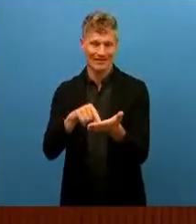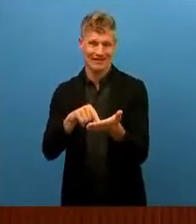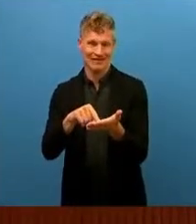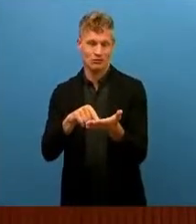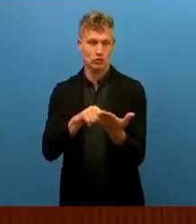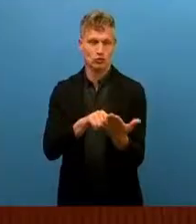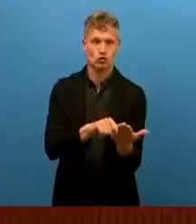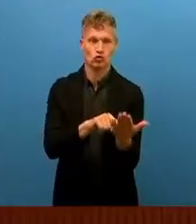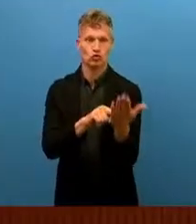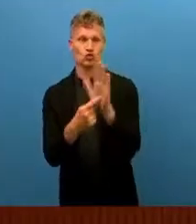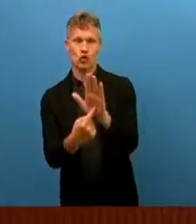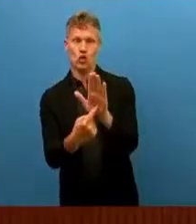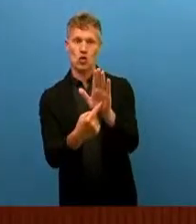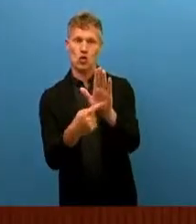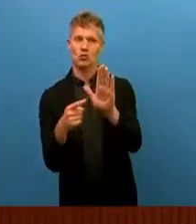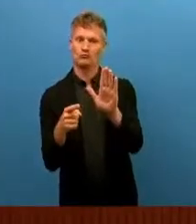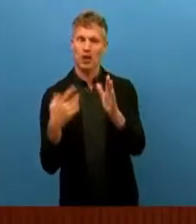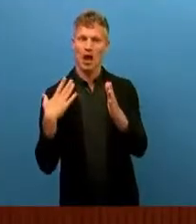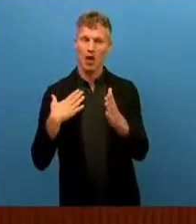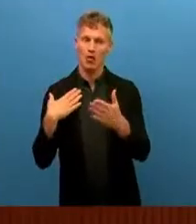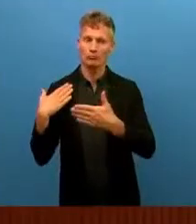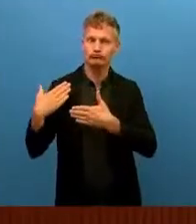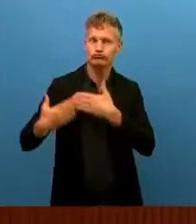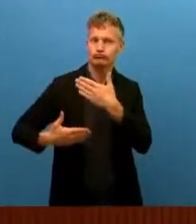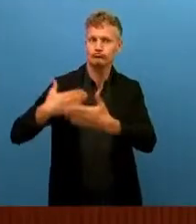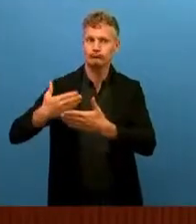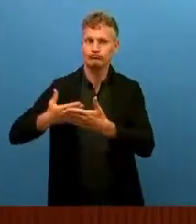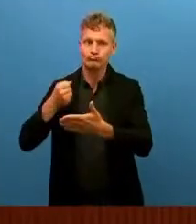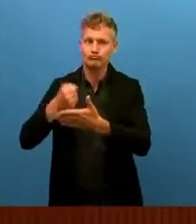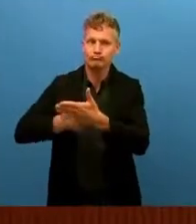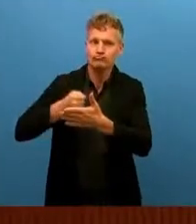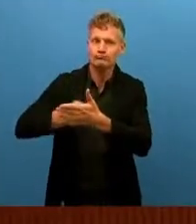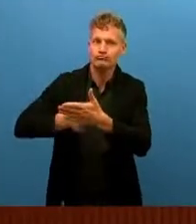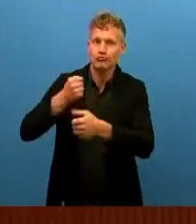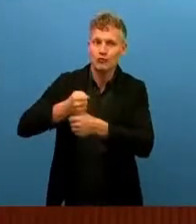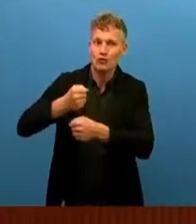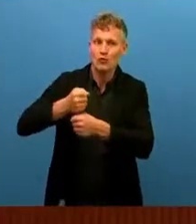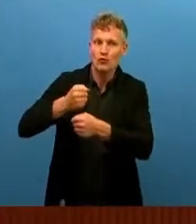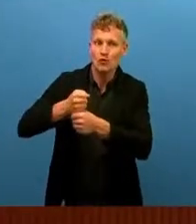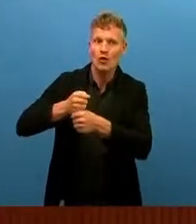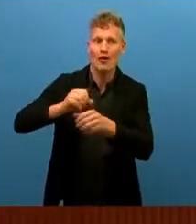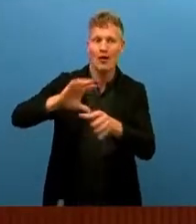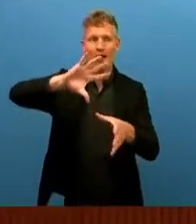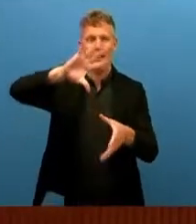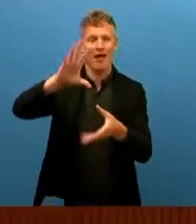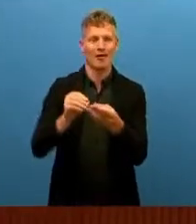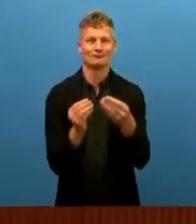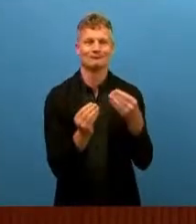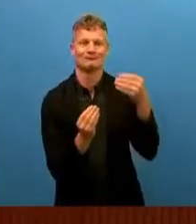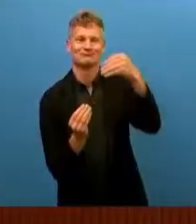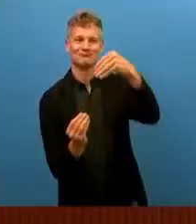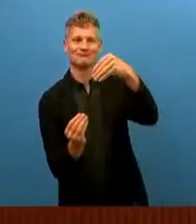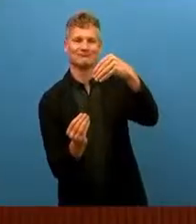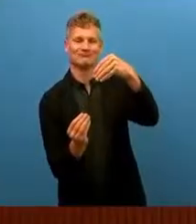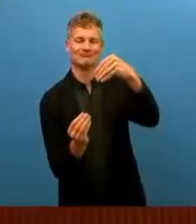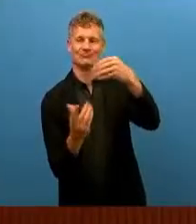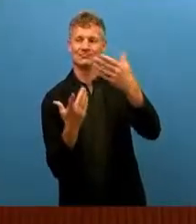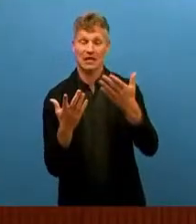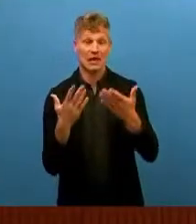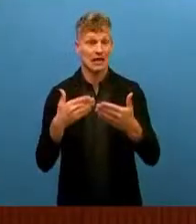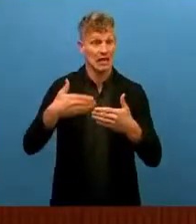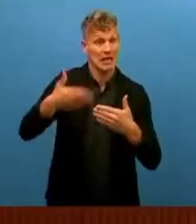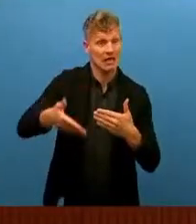into concrete action. We are counting on the support and flexibility of all states to include the necessary next steps in